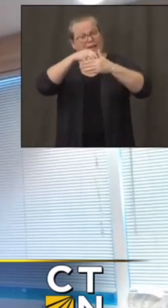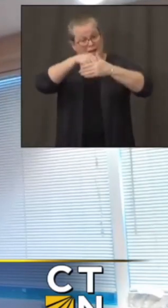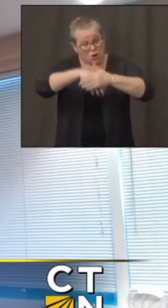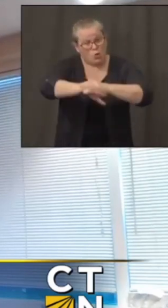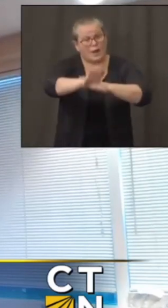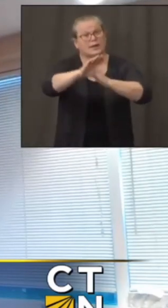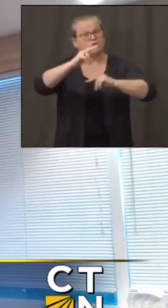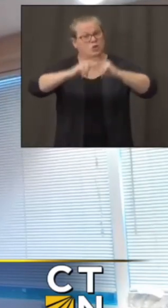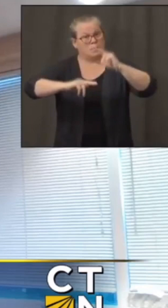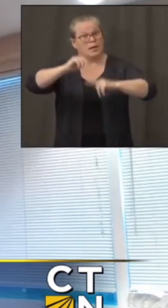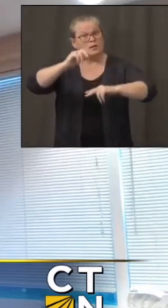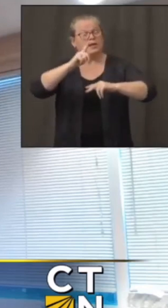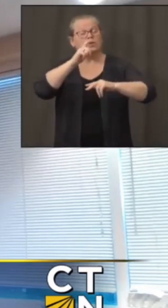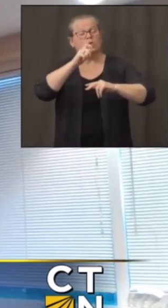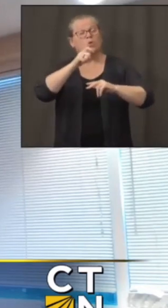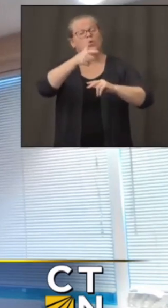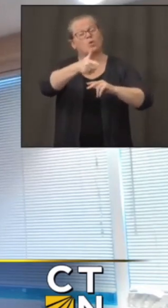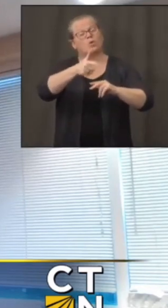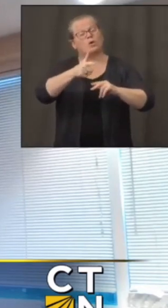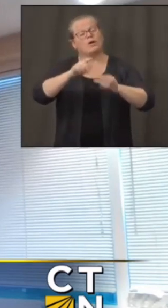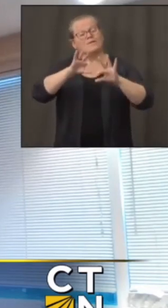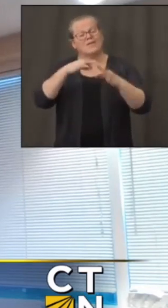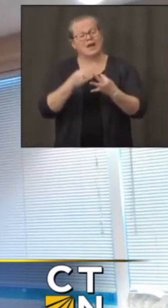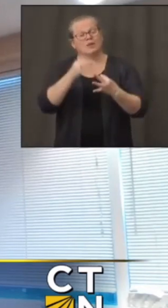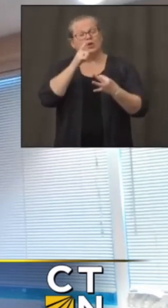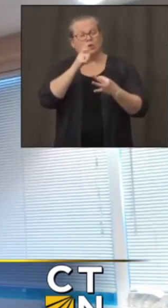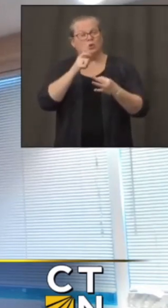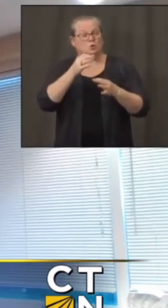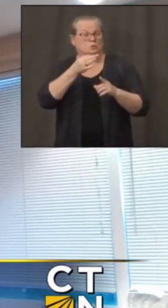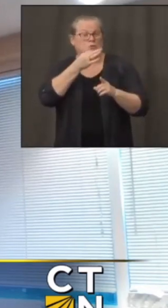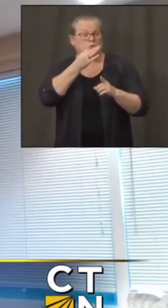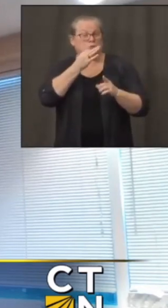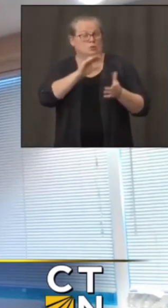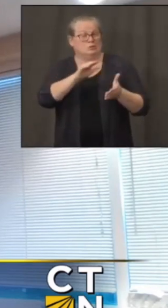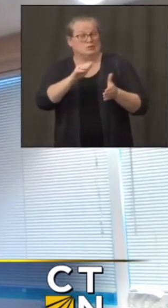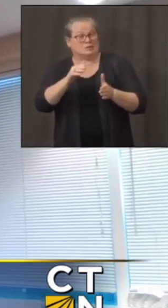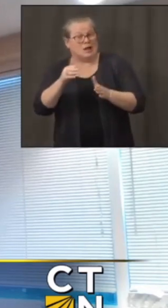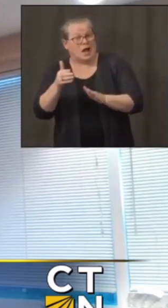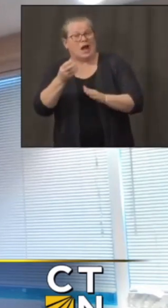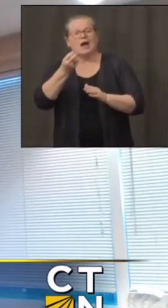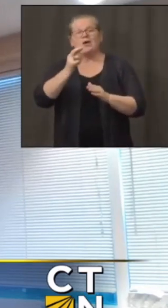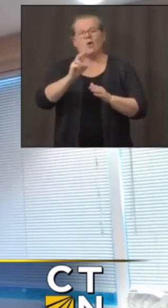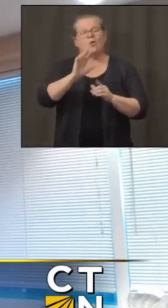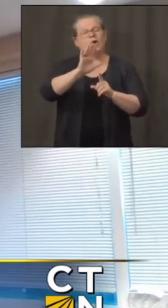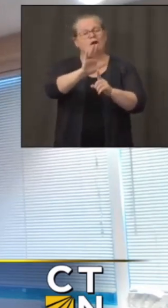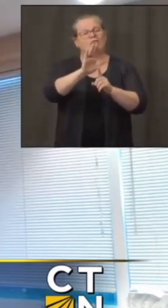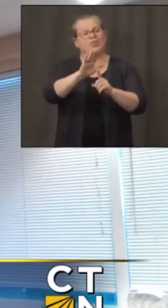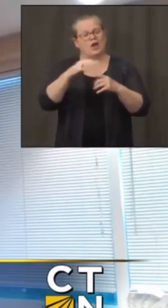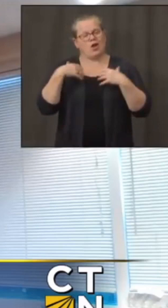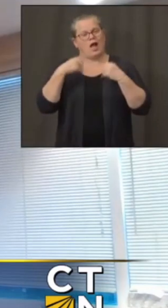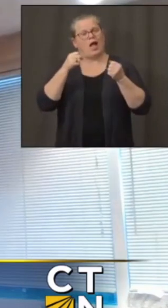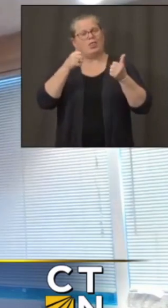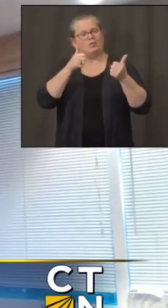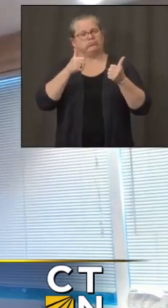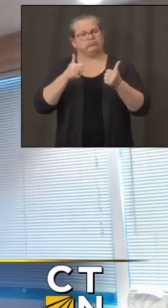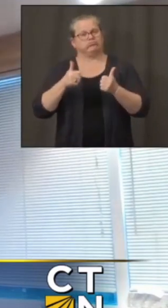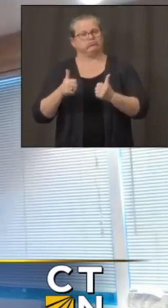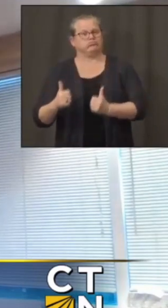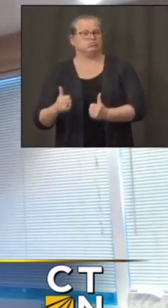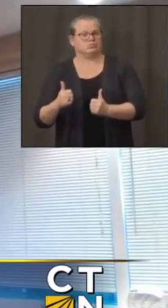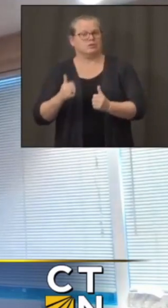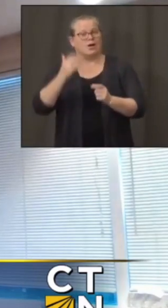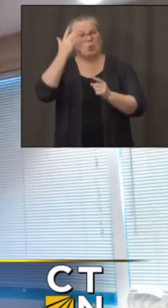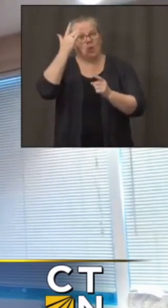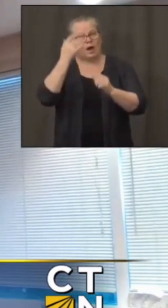is either at the end of life or who has had a deterioration in their condition as a result of social